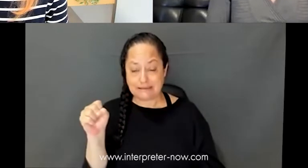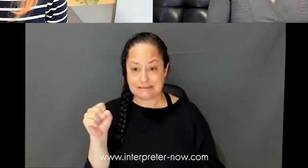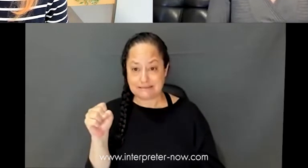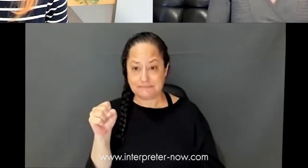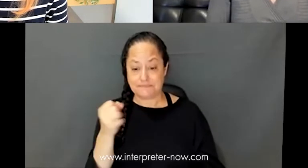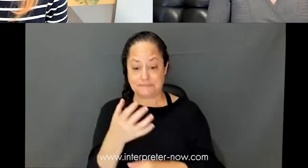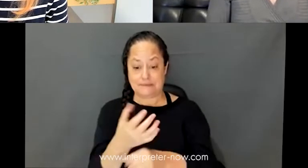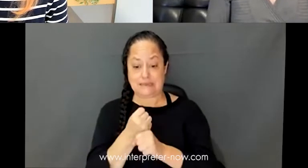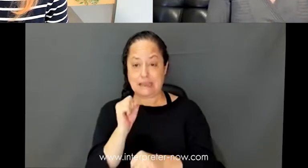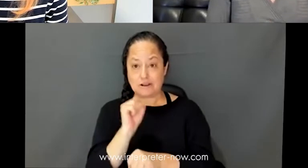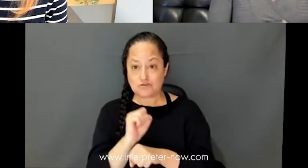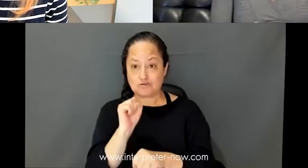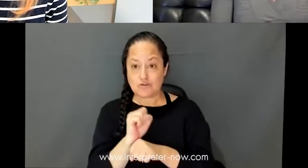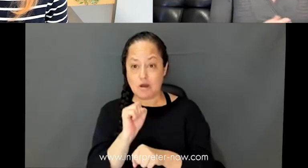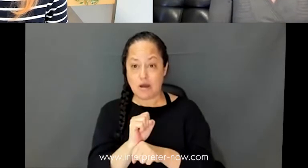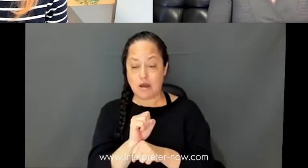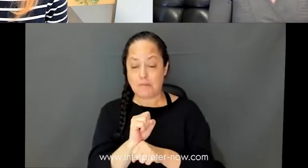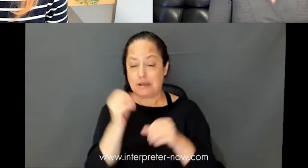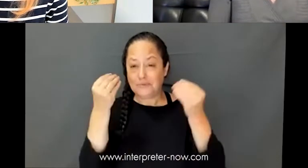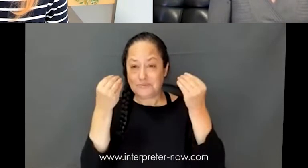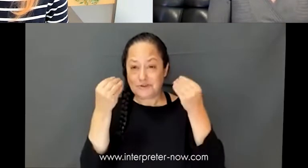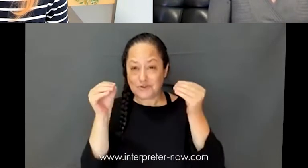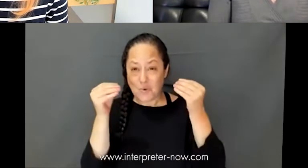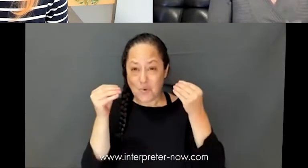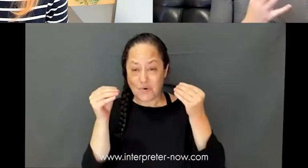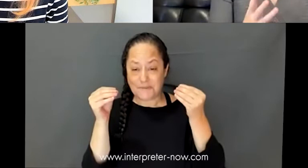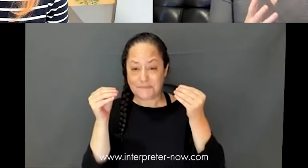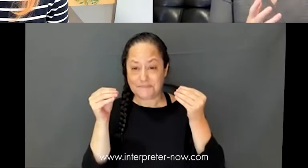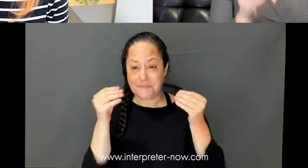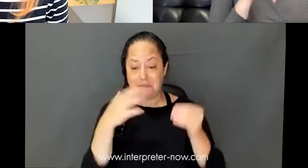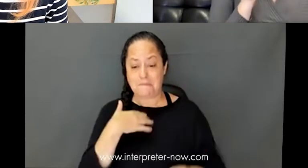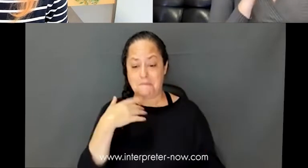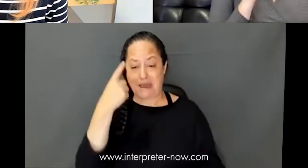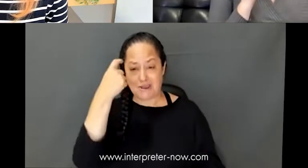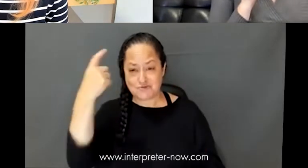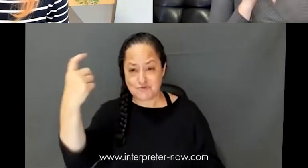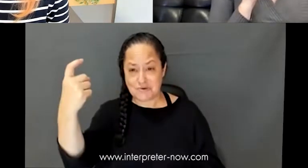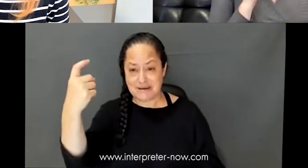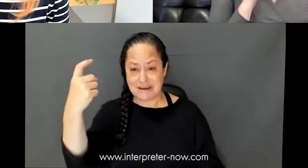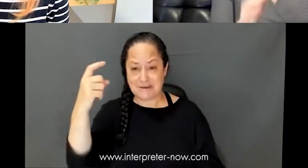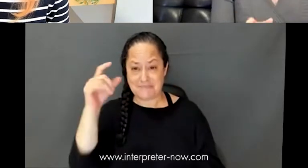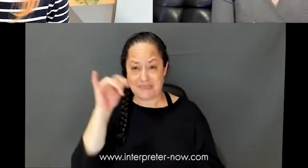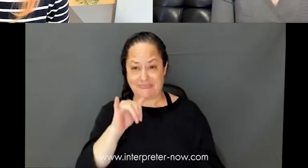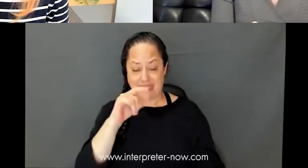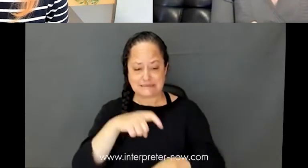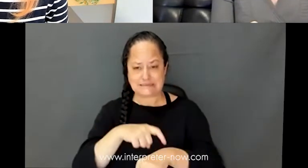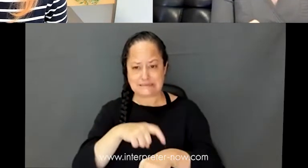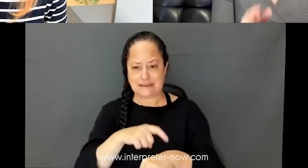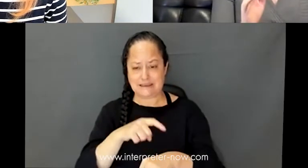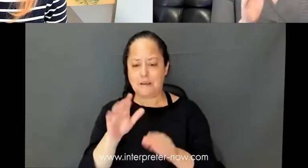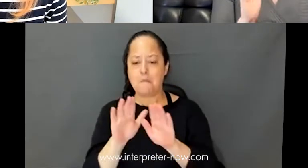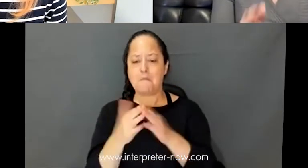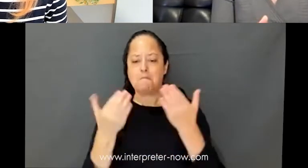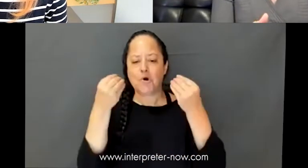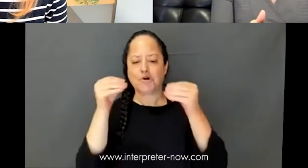get a job at a convenience store. My dream back then, get a job in a bookstore.